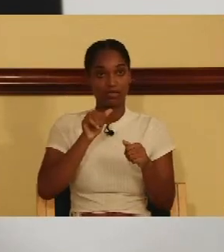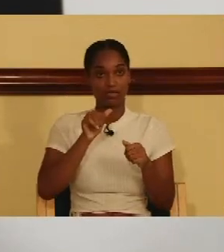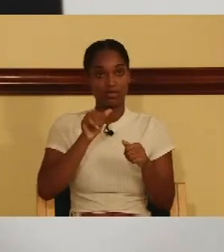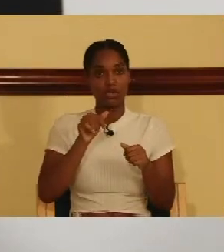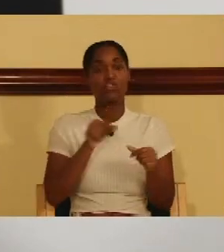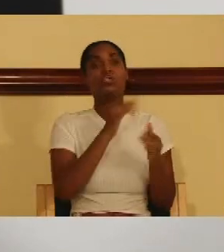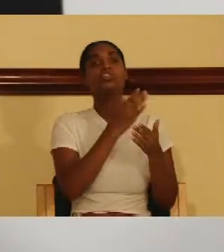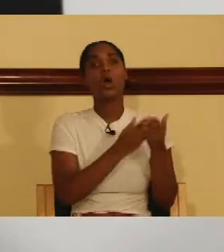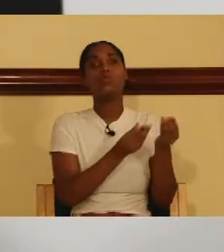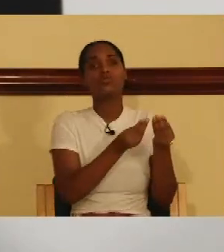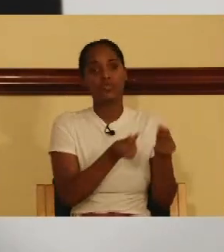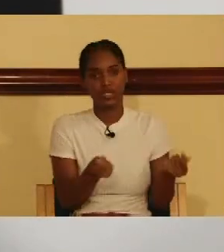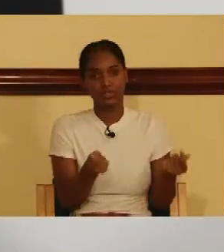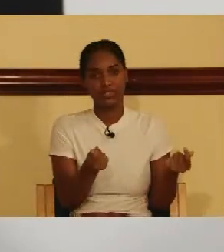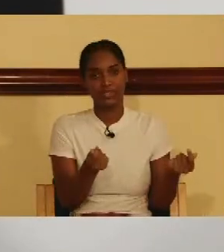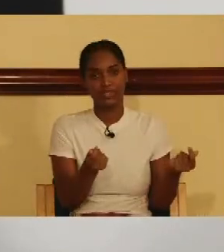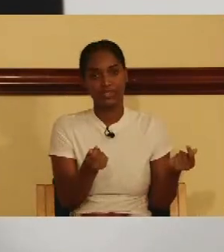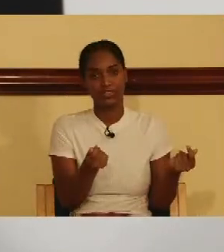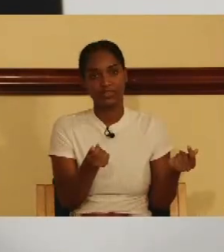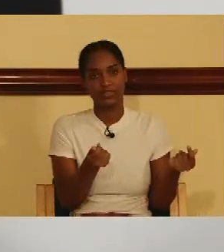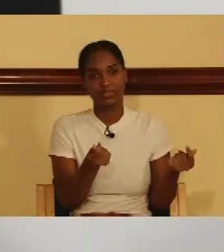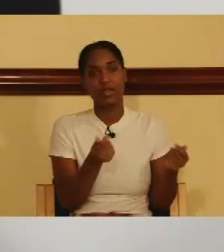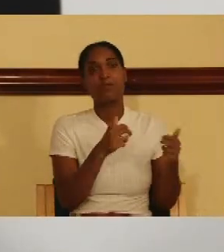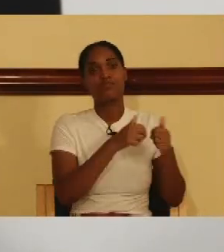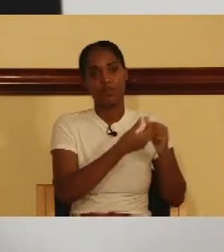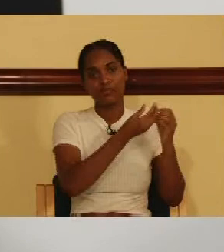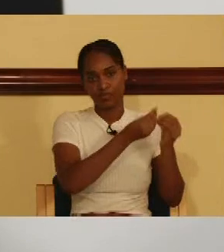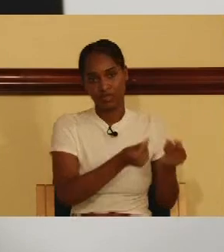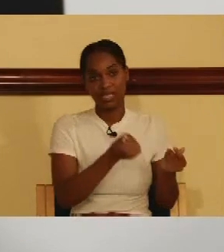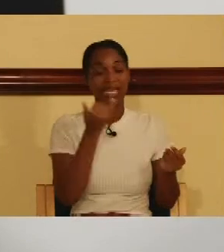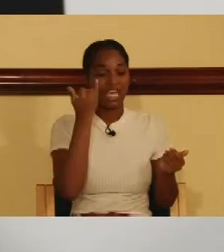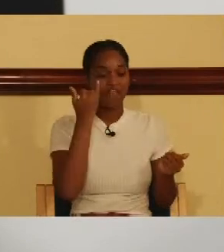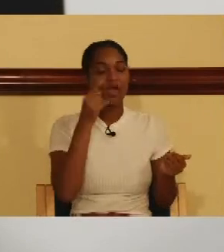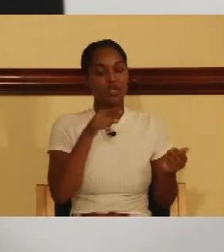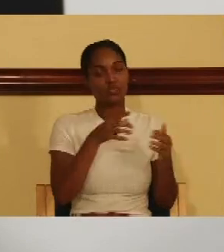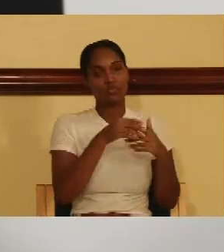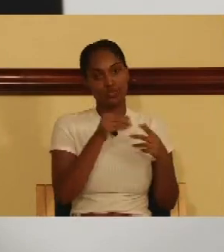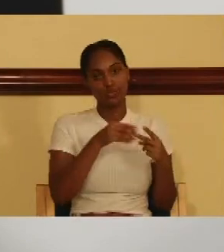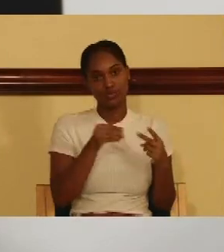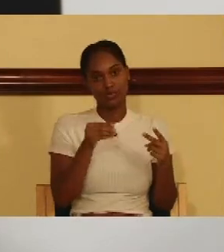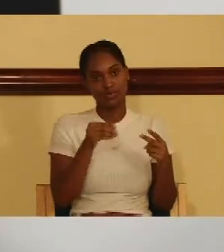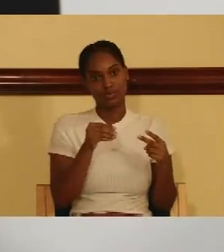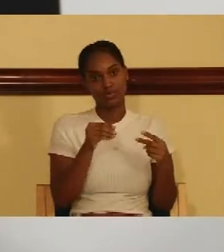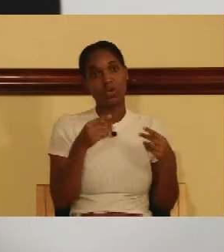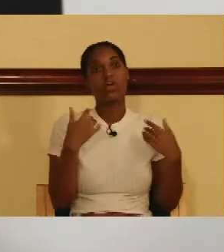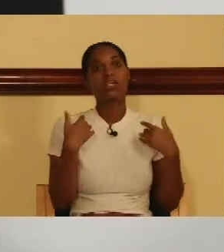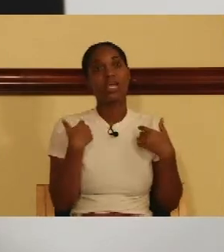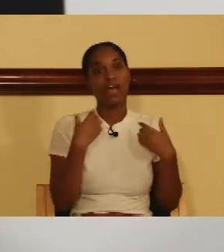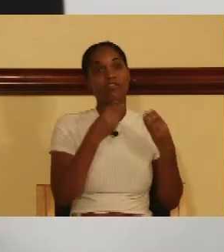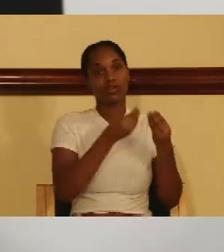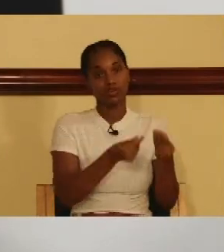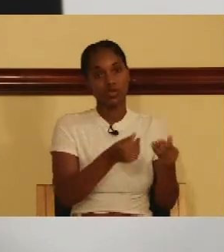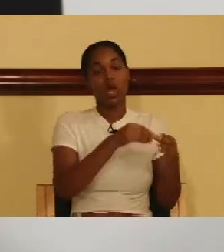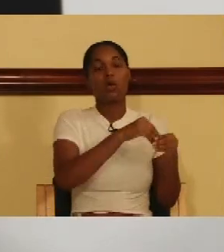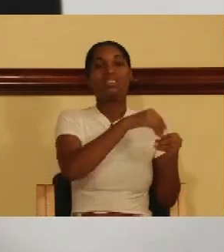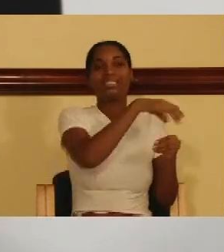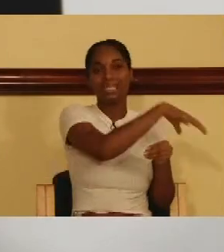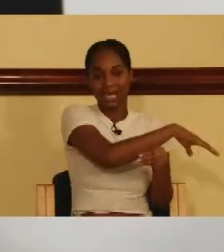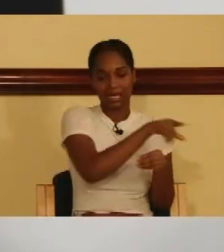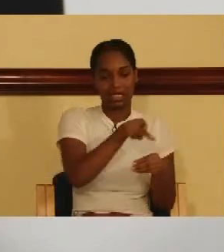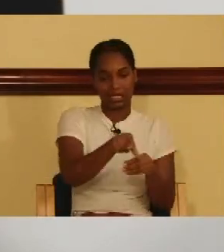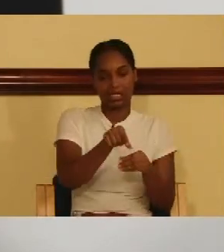some resolution, dispute resolution, if they so choose to have the matter settled outside